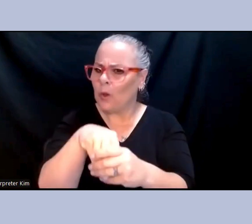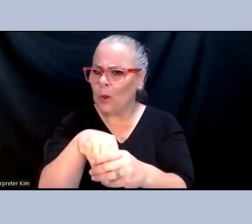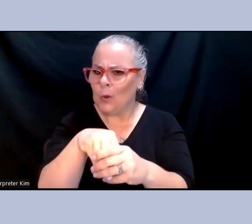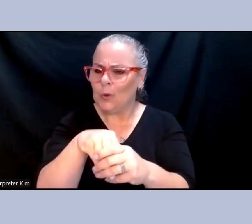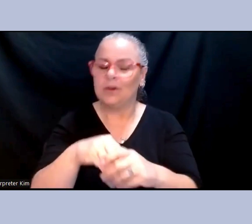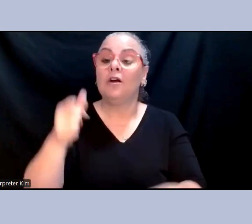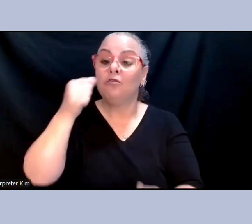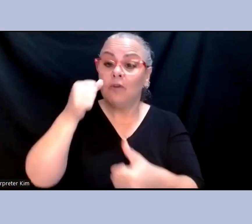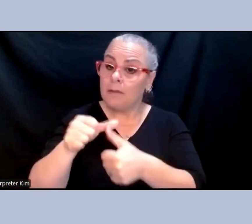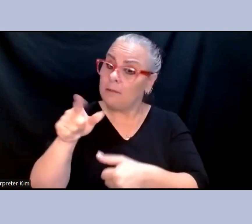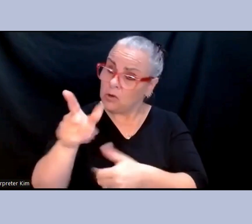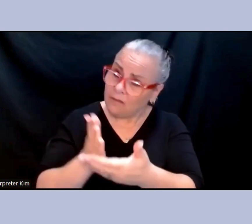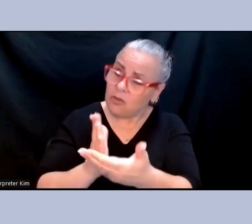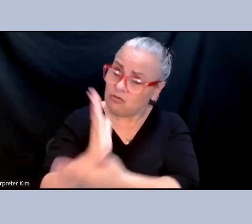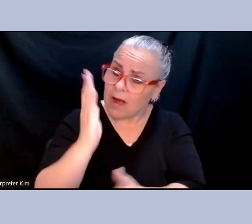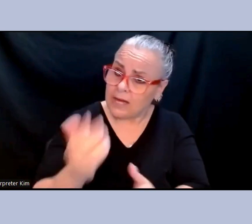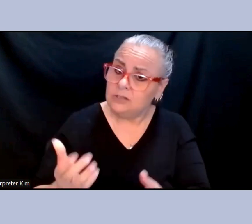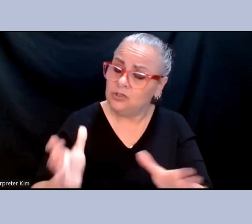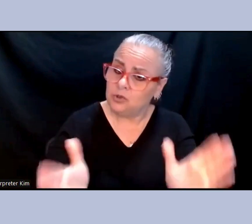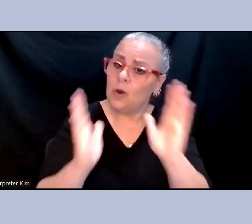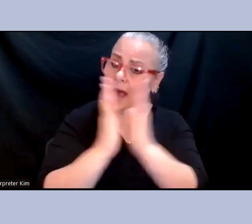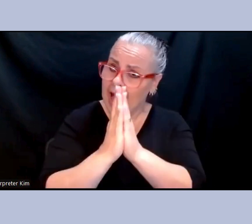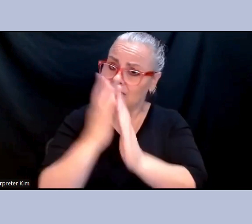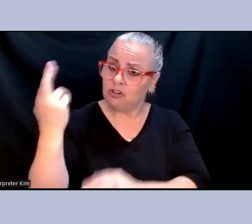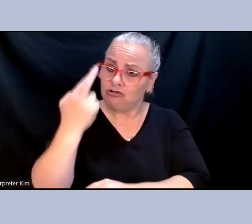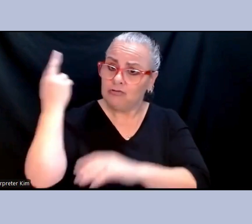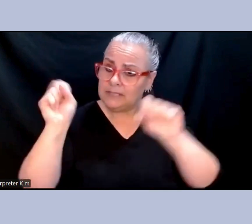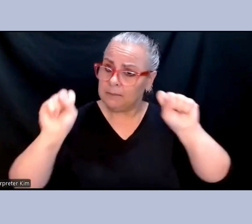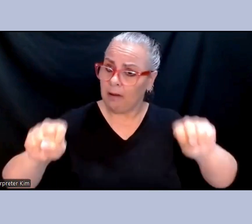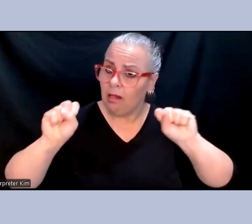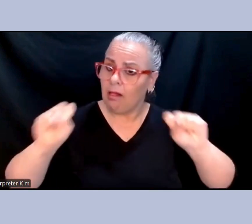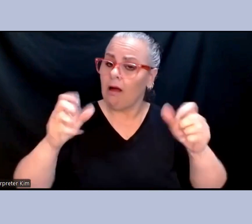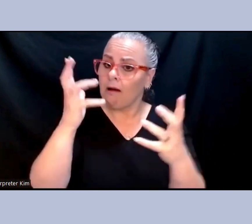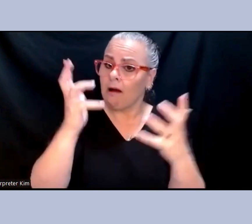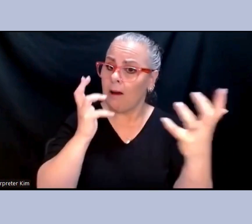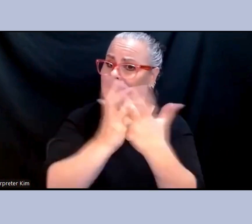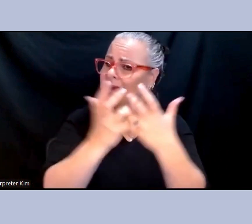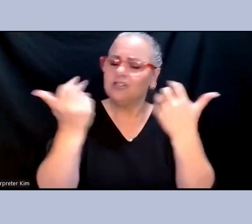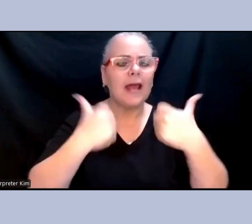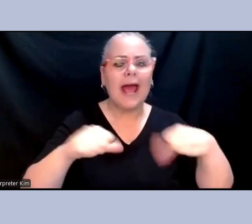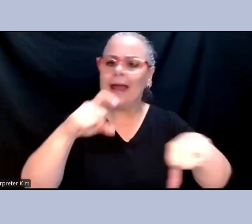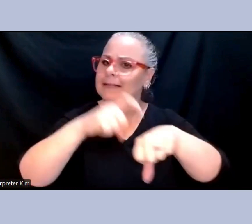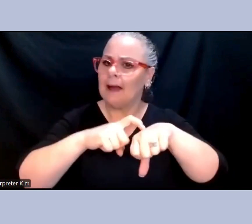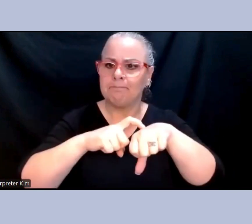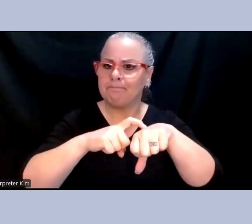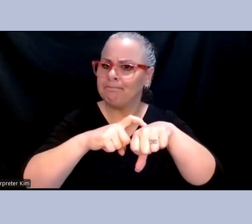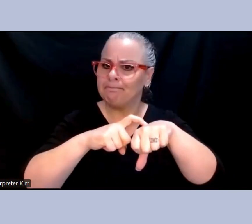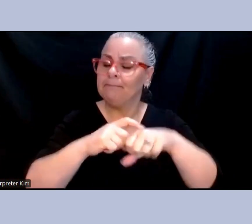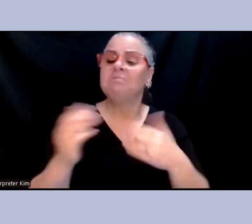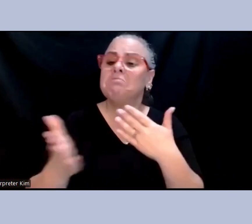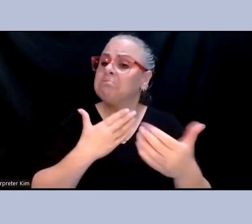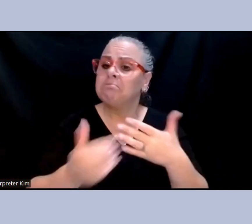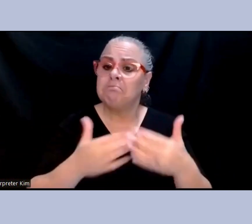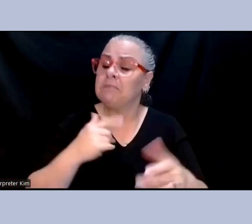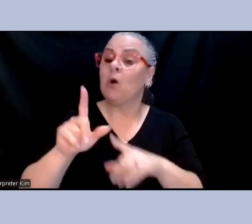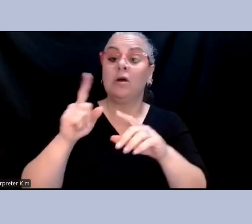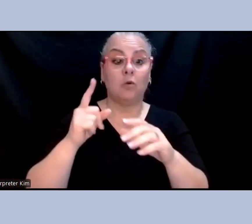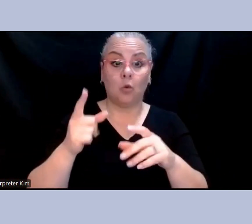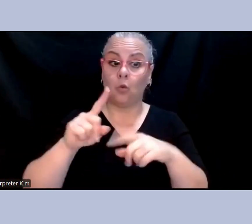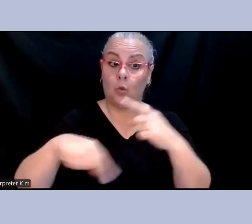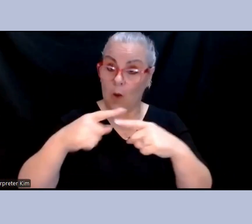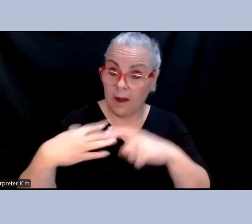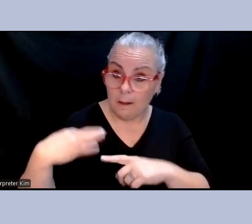that you have the right to ask for a reasonable accommodation at any stage of the employment process, including when you apply for a